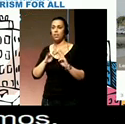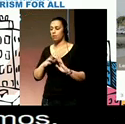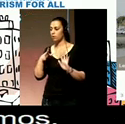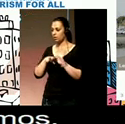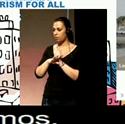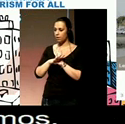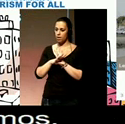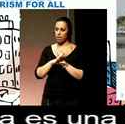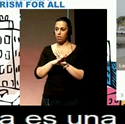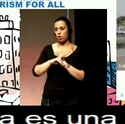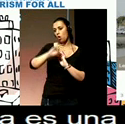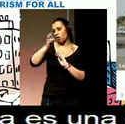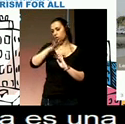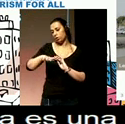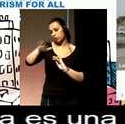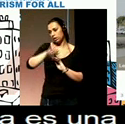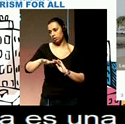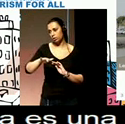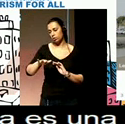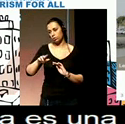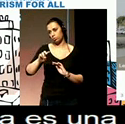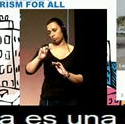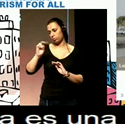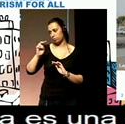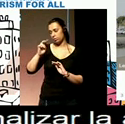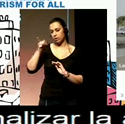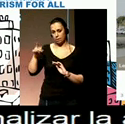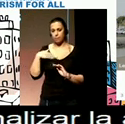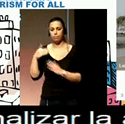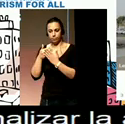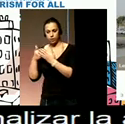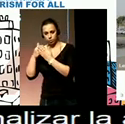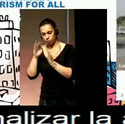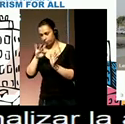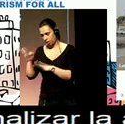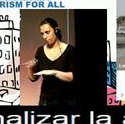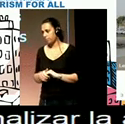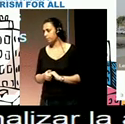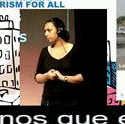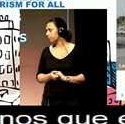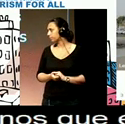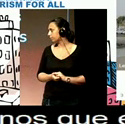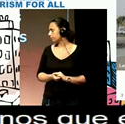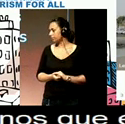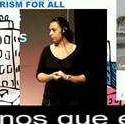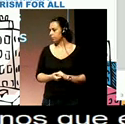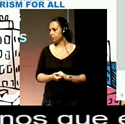another difficulty when analyzing accessibility in our environments.